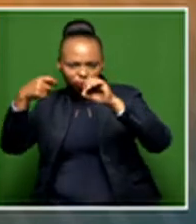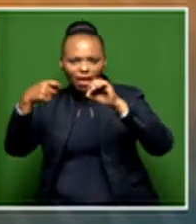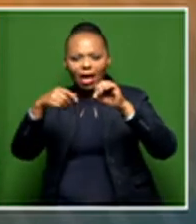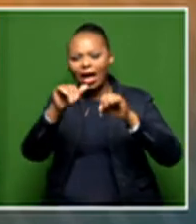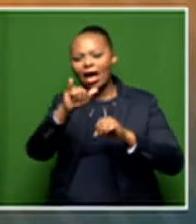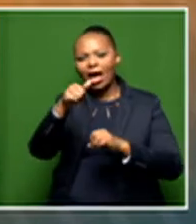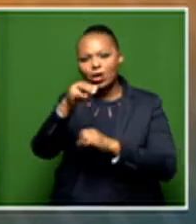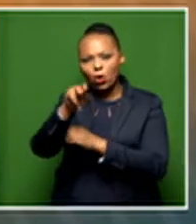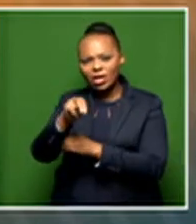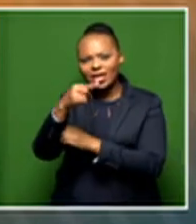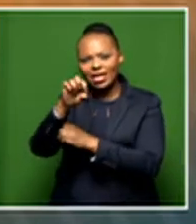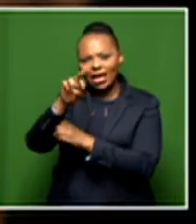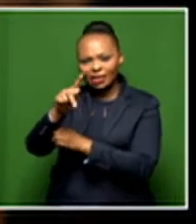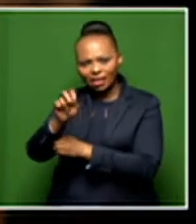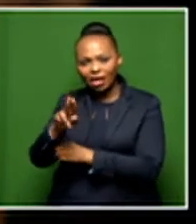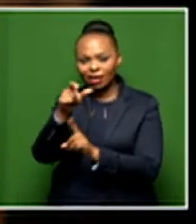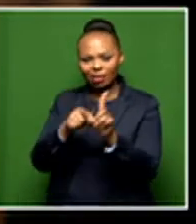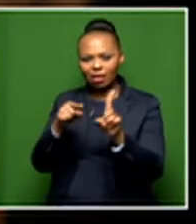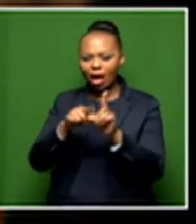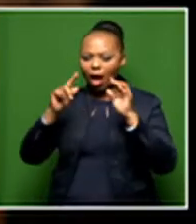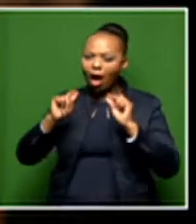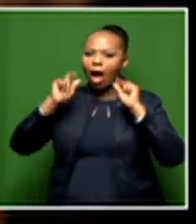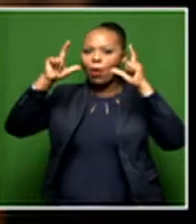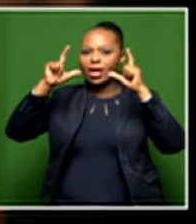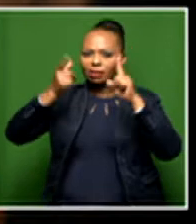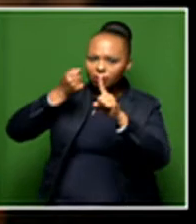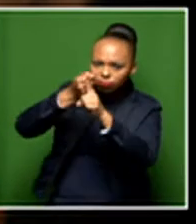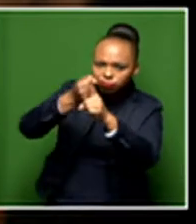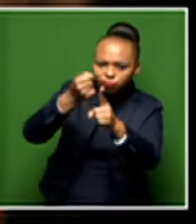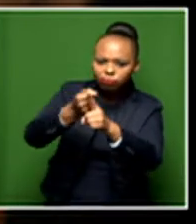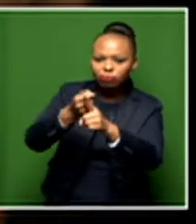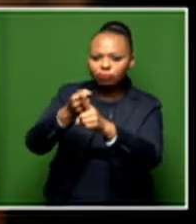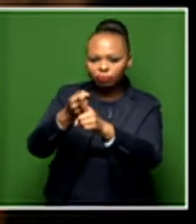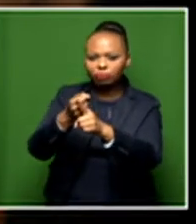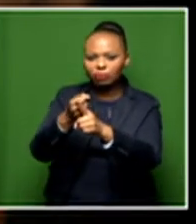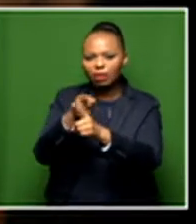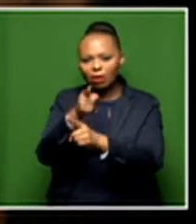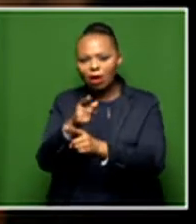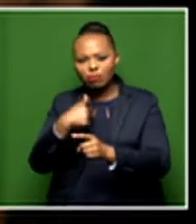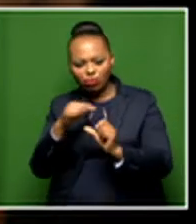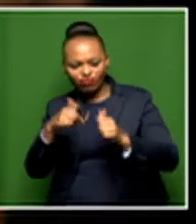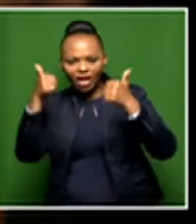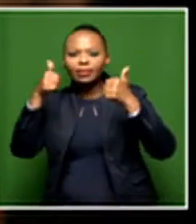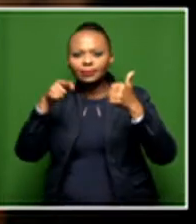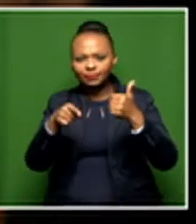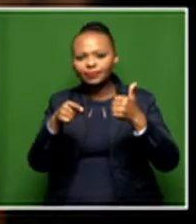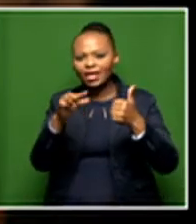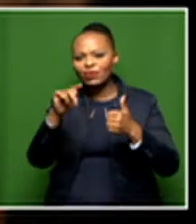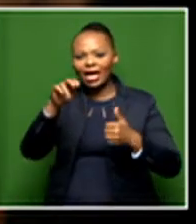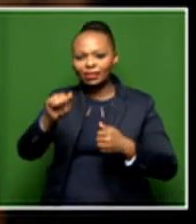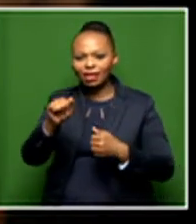Greta Thunberg, she's really raising our awareness about the climate catastrophe the whole world is facing. And that